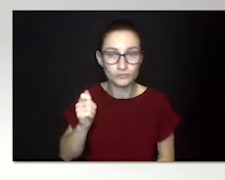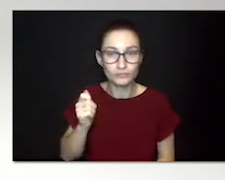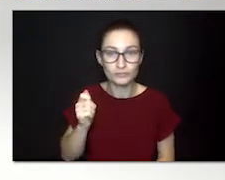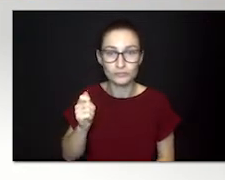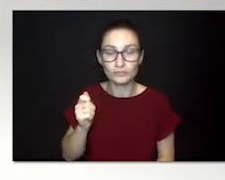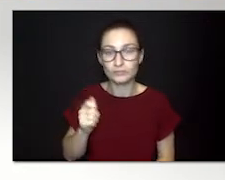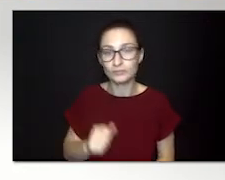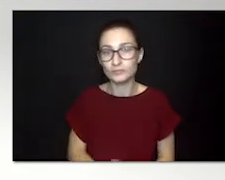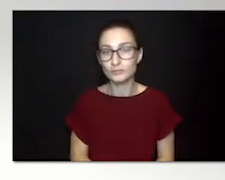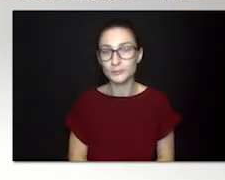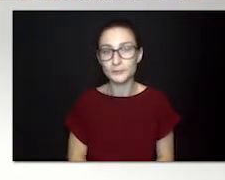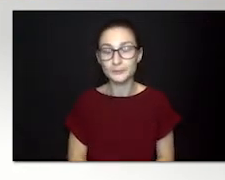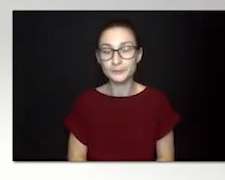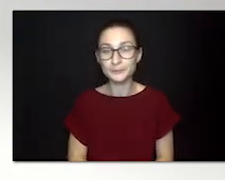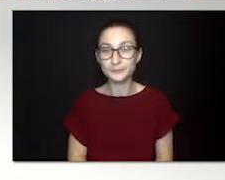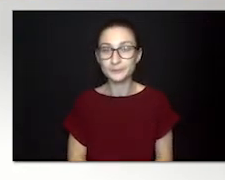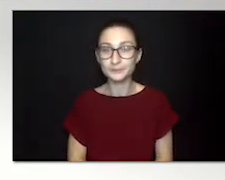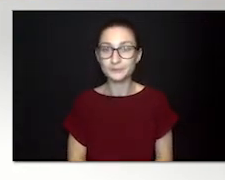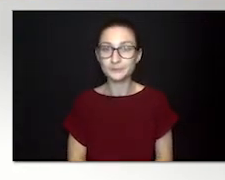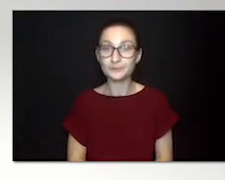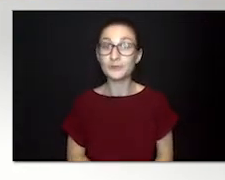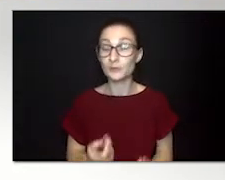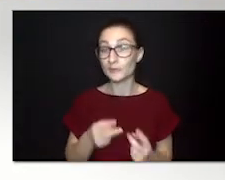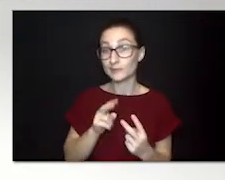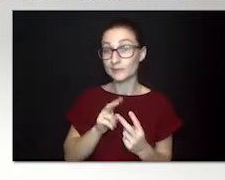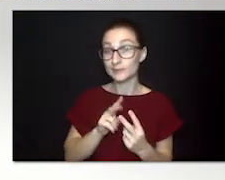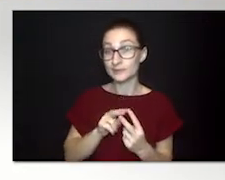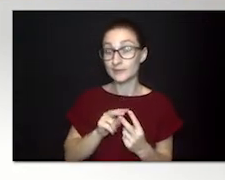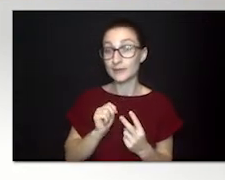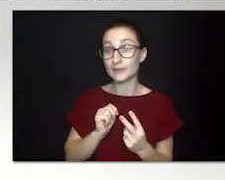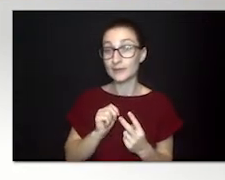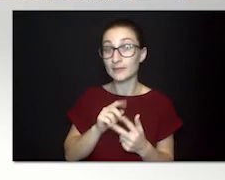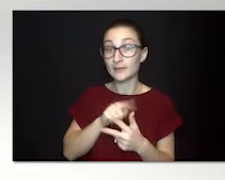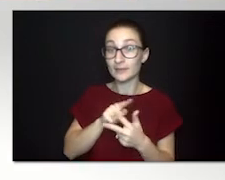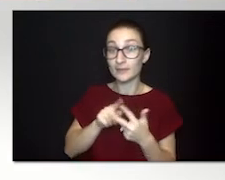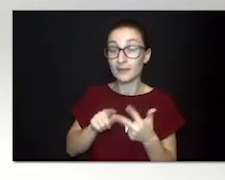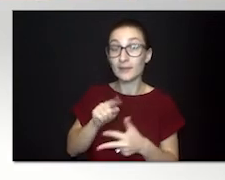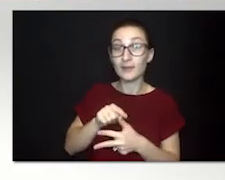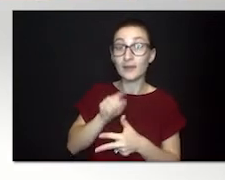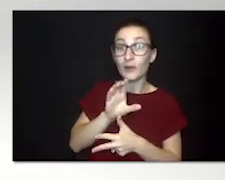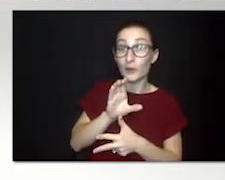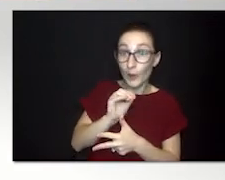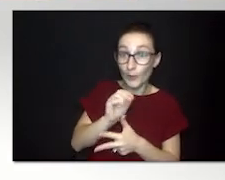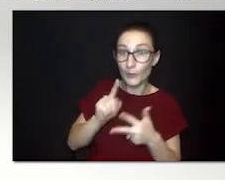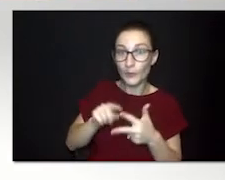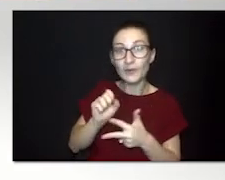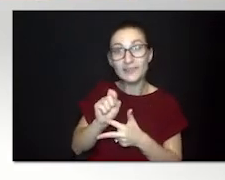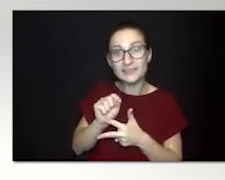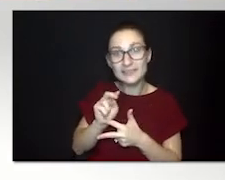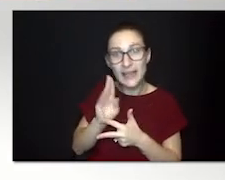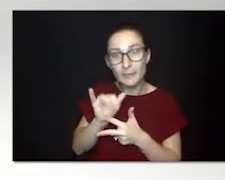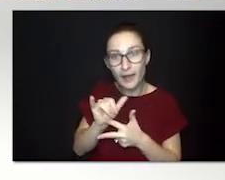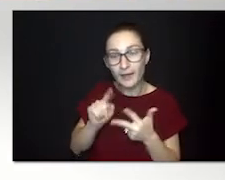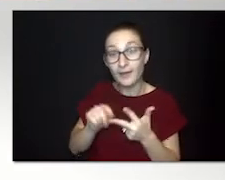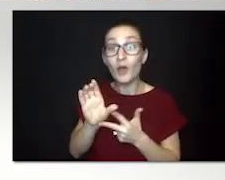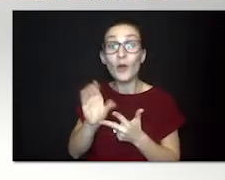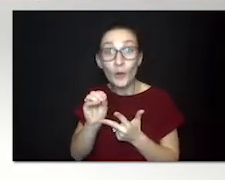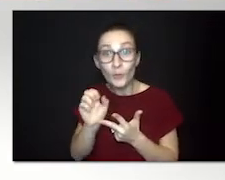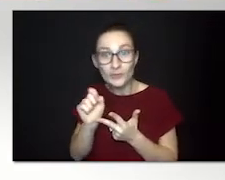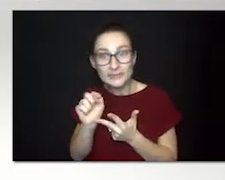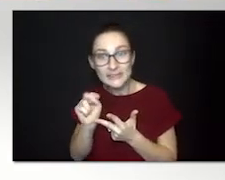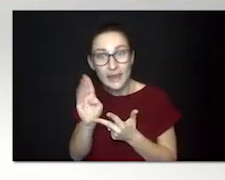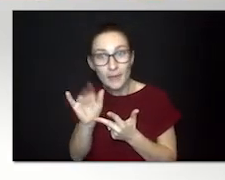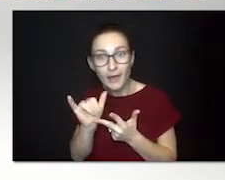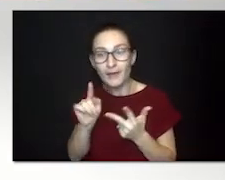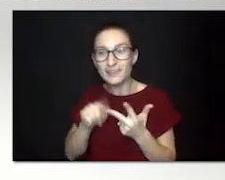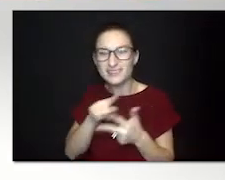to make the decision. So that's why whether it should be co-guardian or standby or co-standby guardian is going to be a really